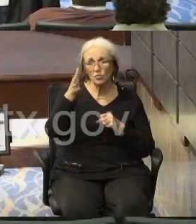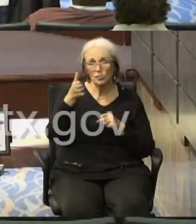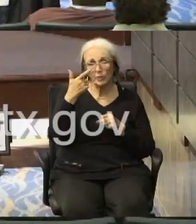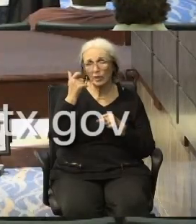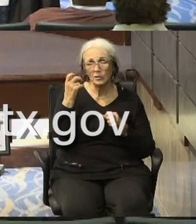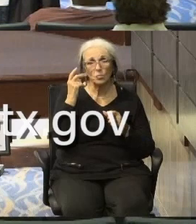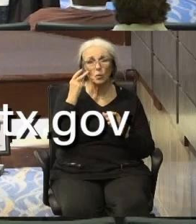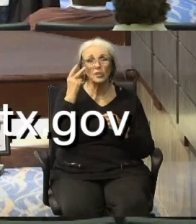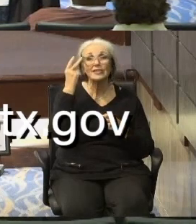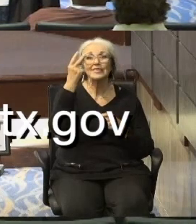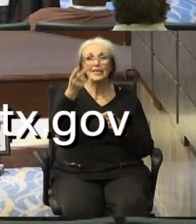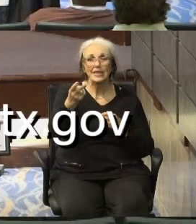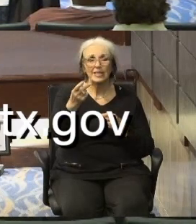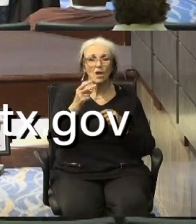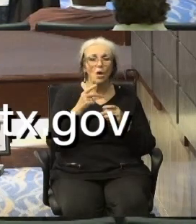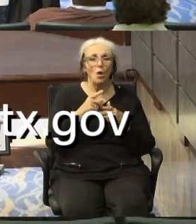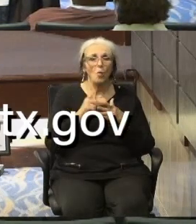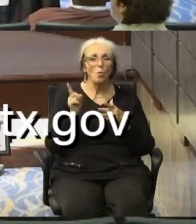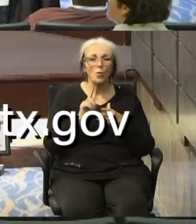at